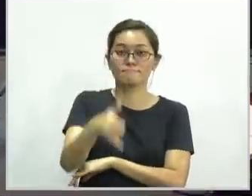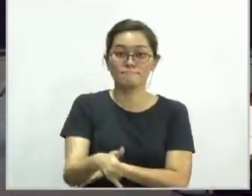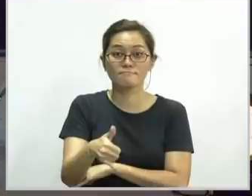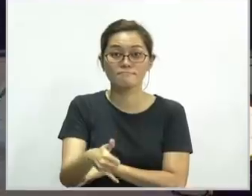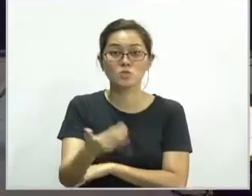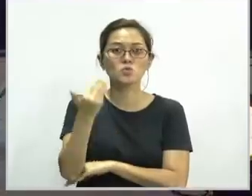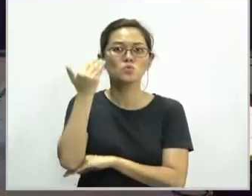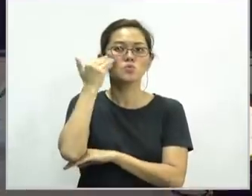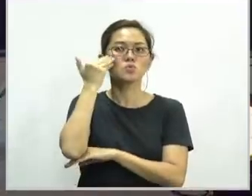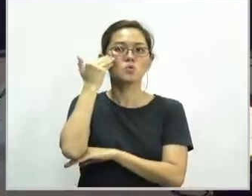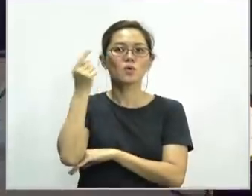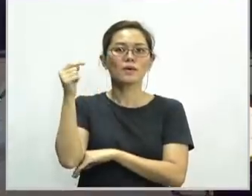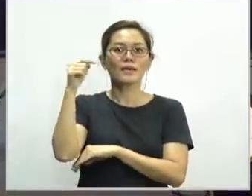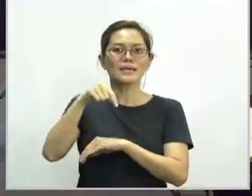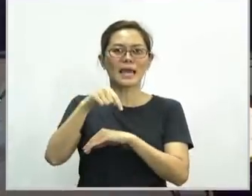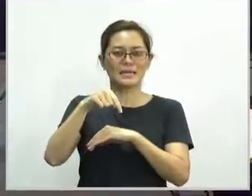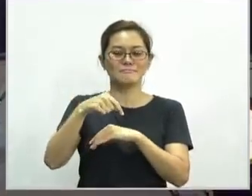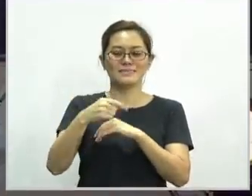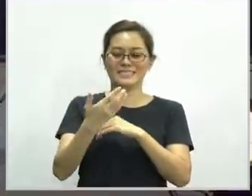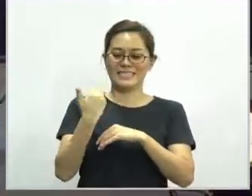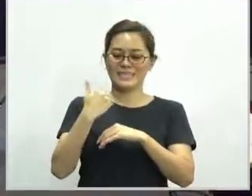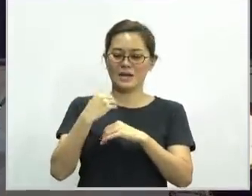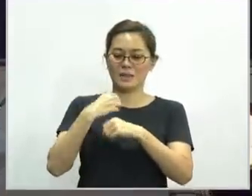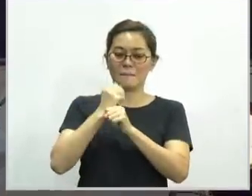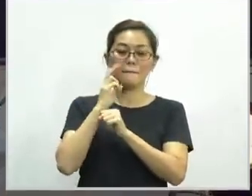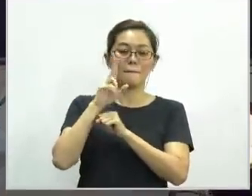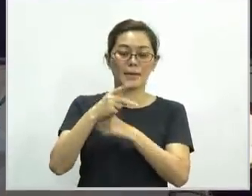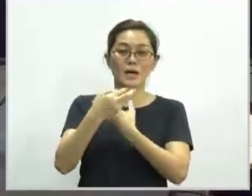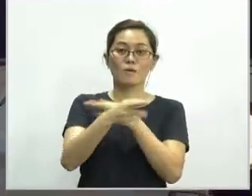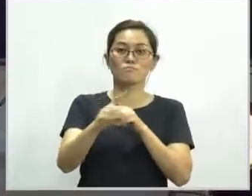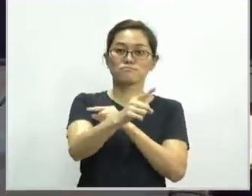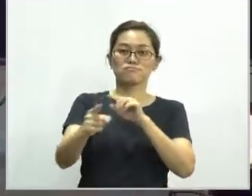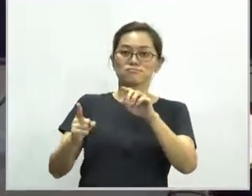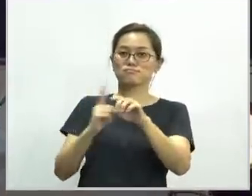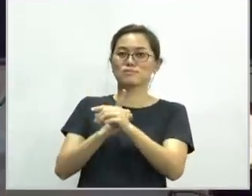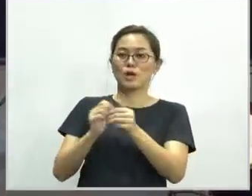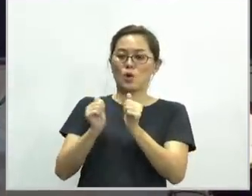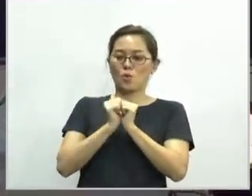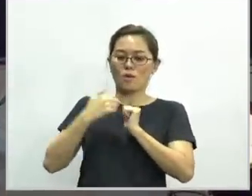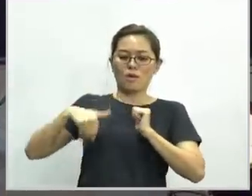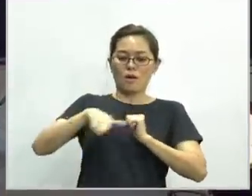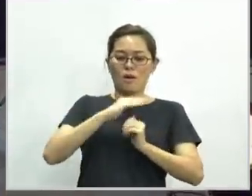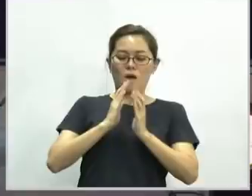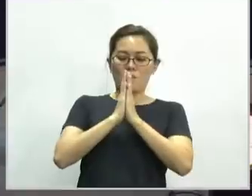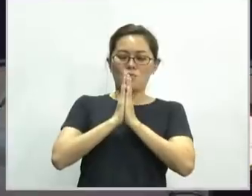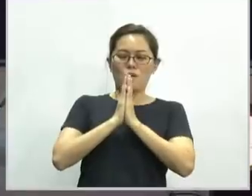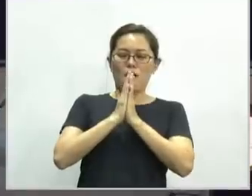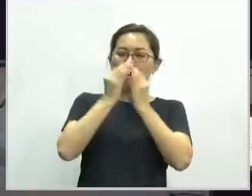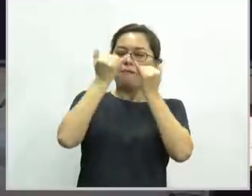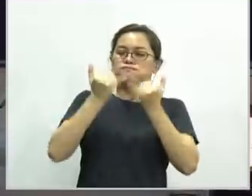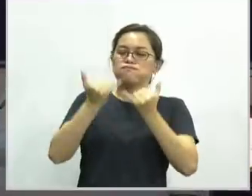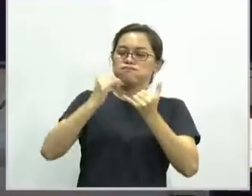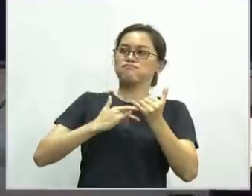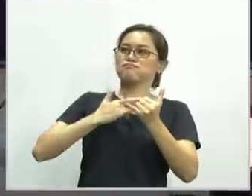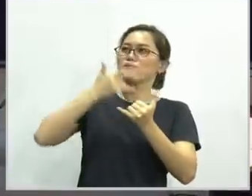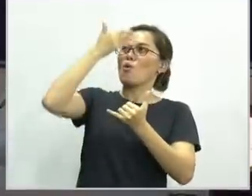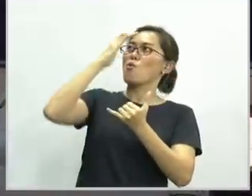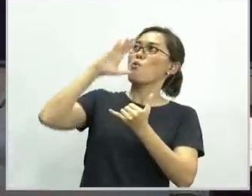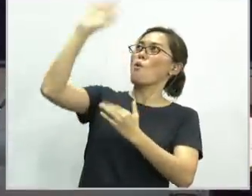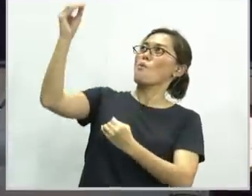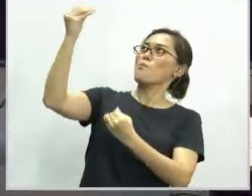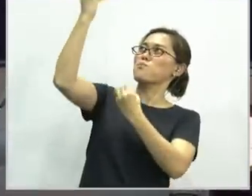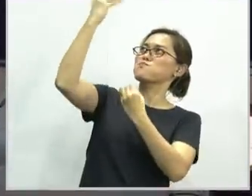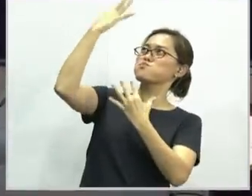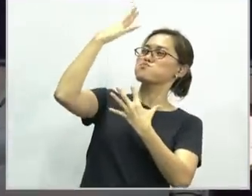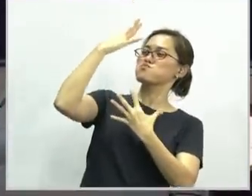know he came into the makeup room to pray with us? Yes. Immediately I felt the presence of God falling upon us